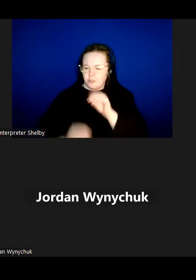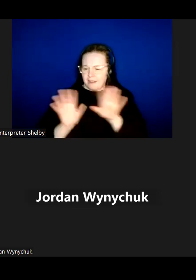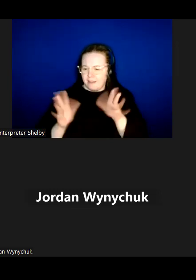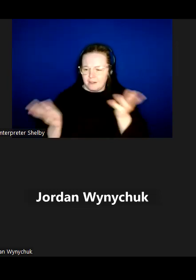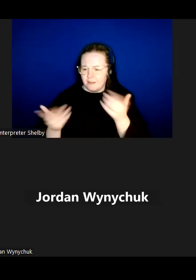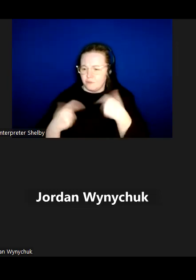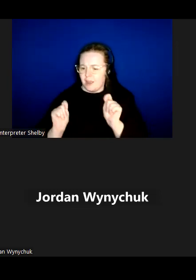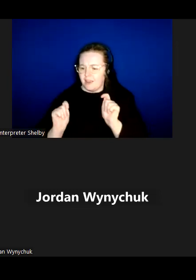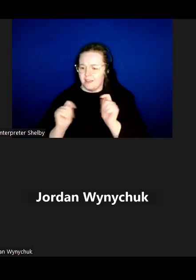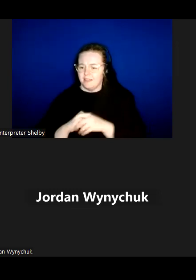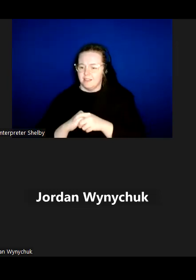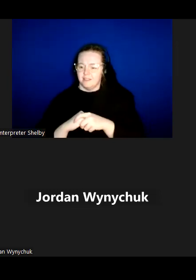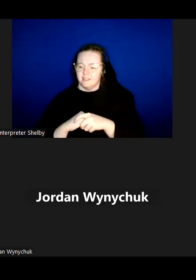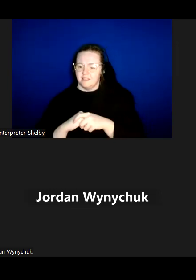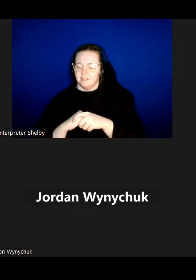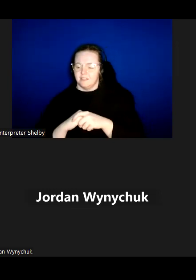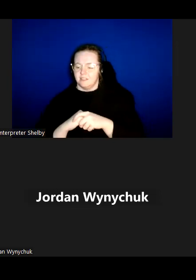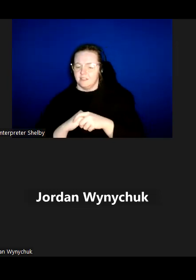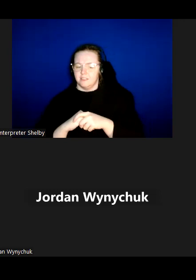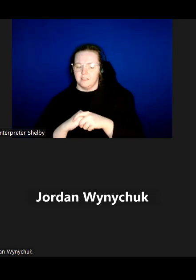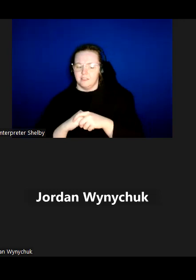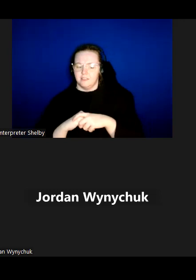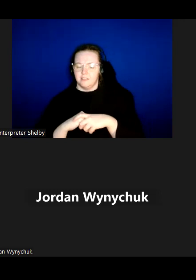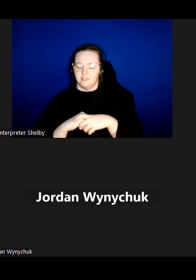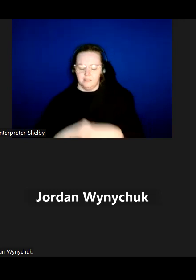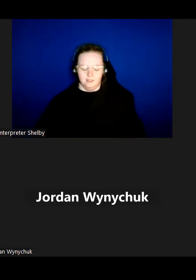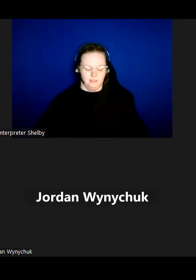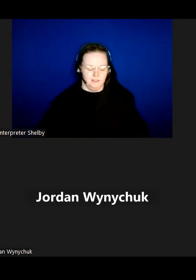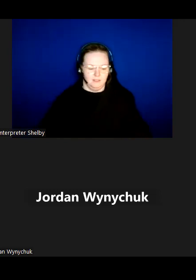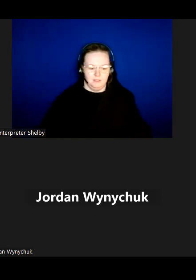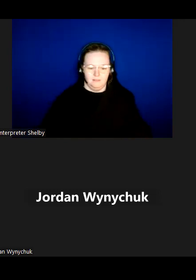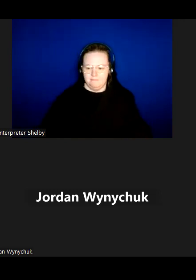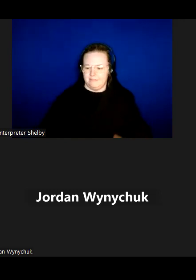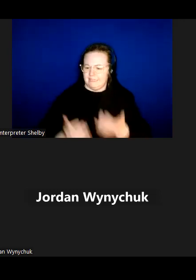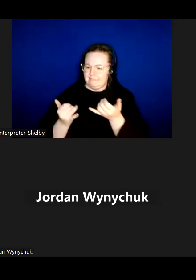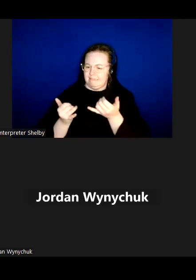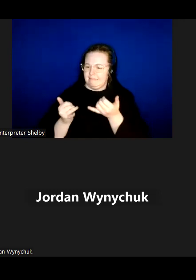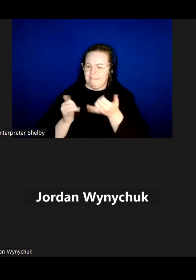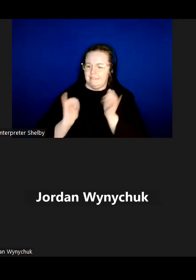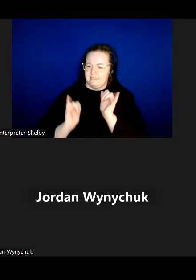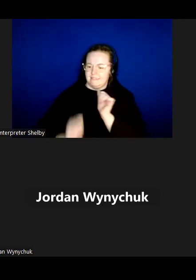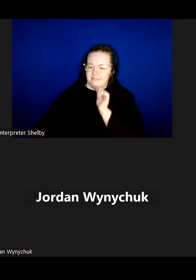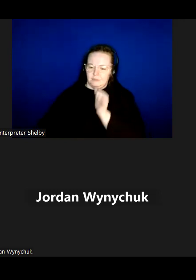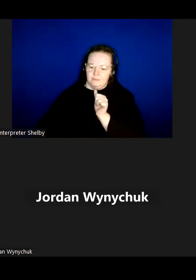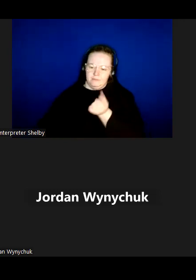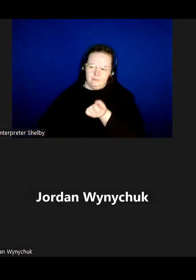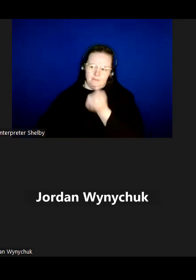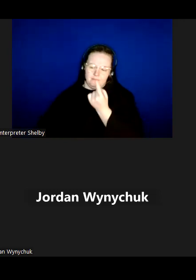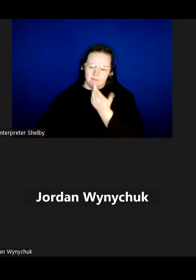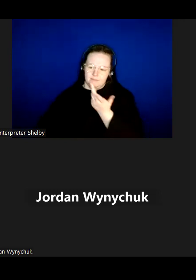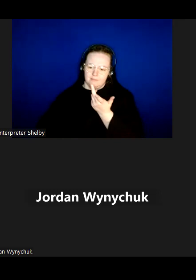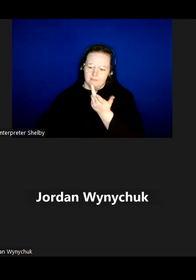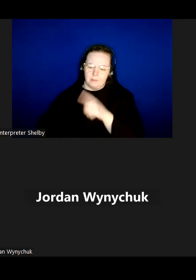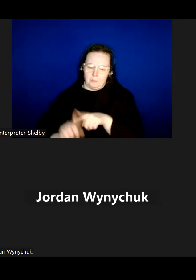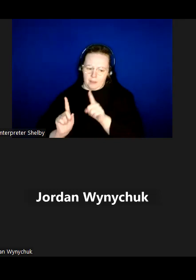but I'm trying to be as specific as I can. I still don't really understand the question,